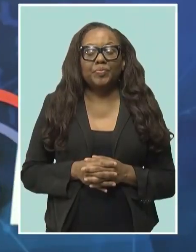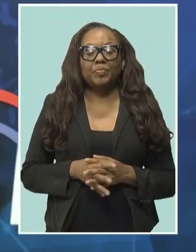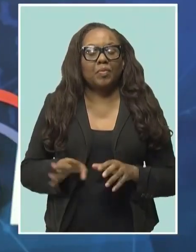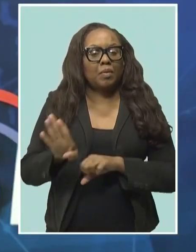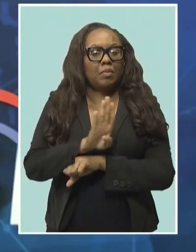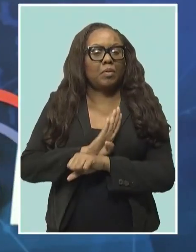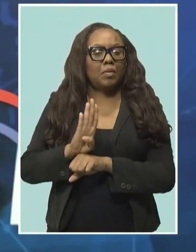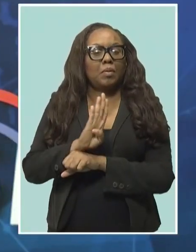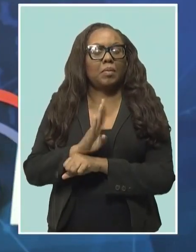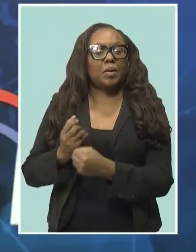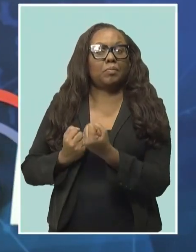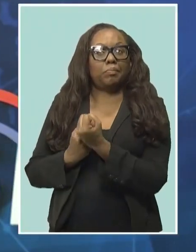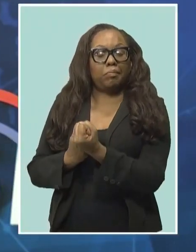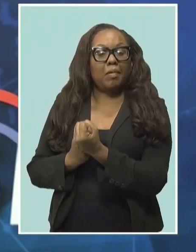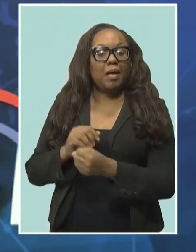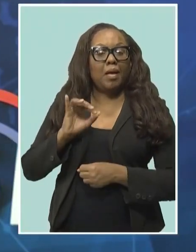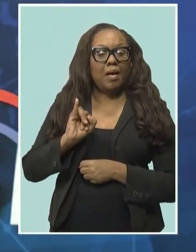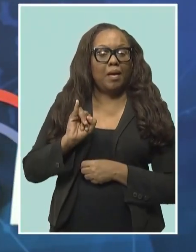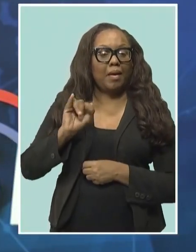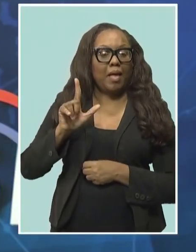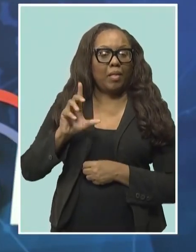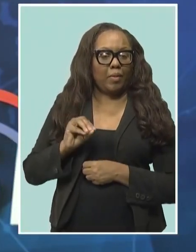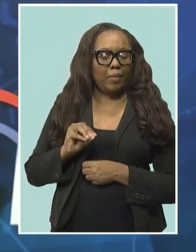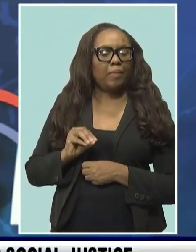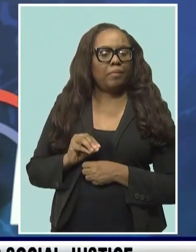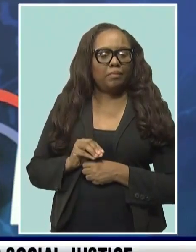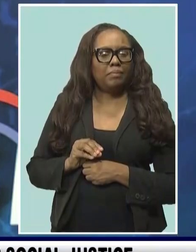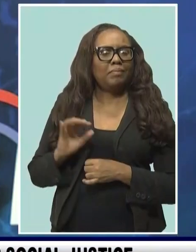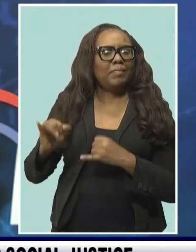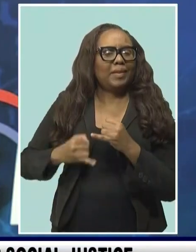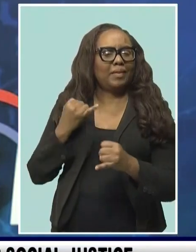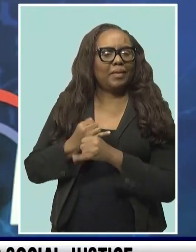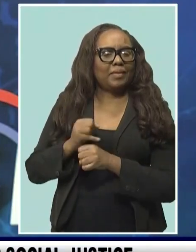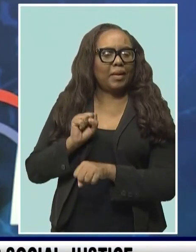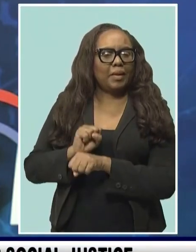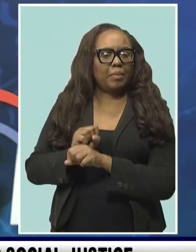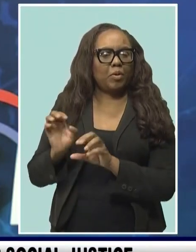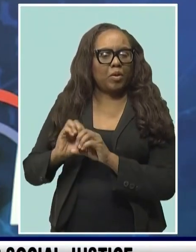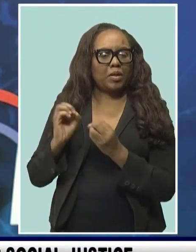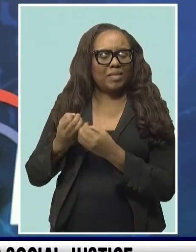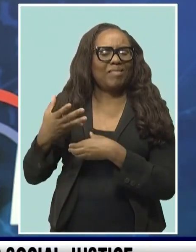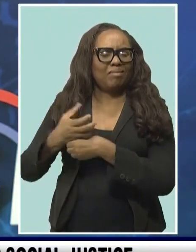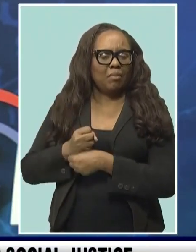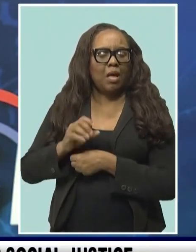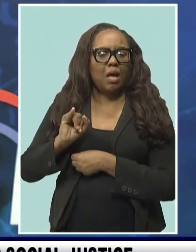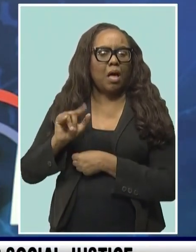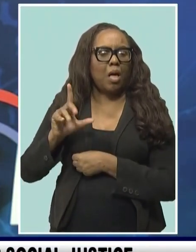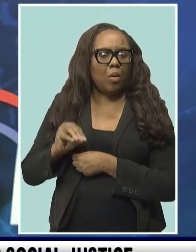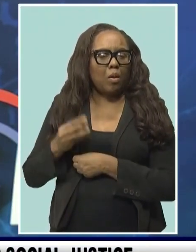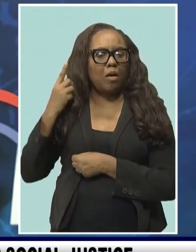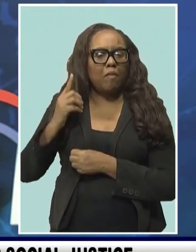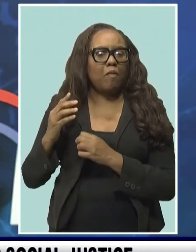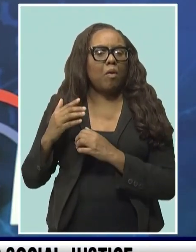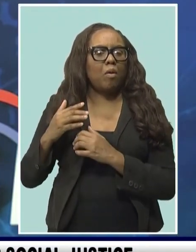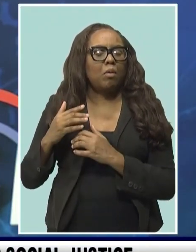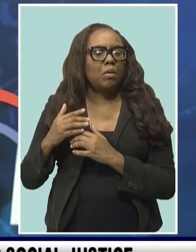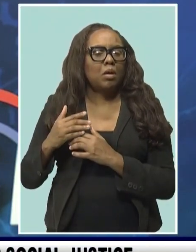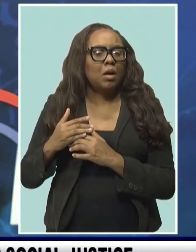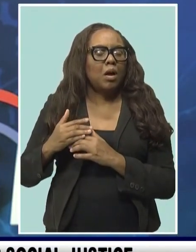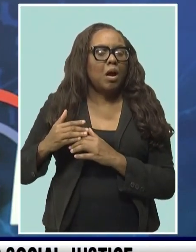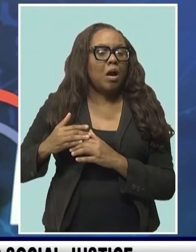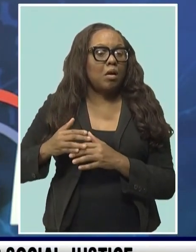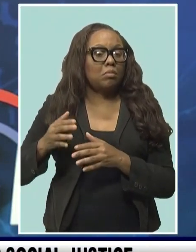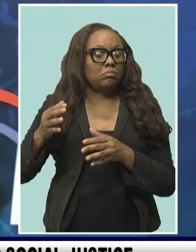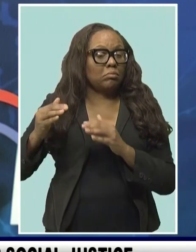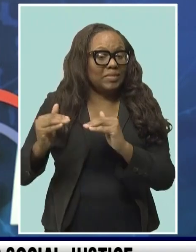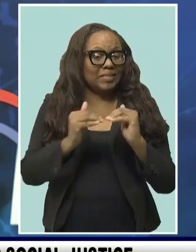Barbados stands with the International Labour Organization in advancing social justice and promoting decent work. Minister of Labour,